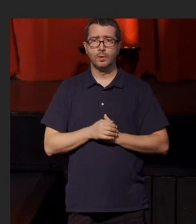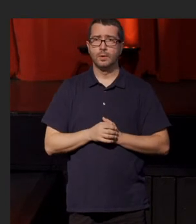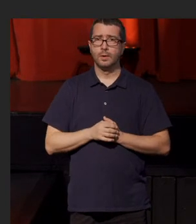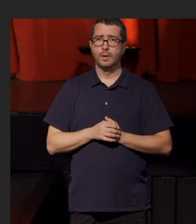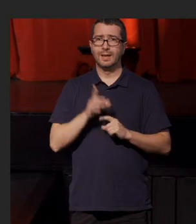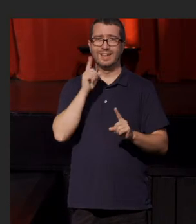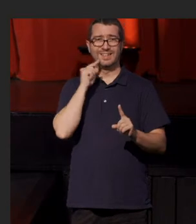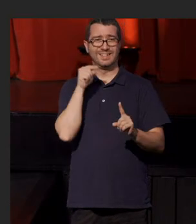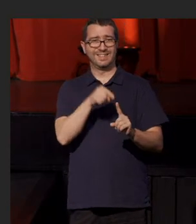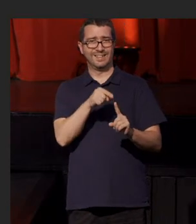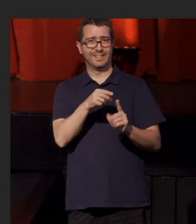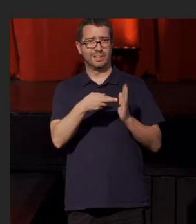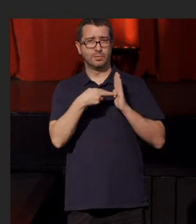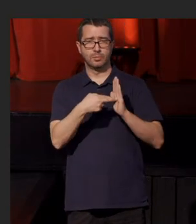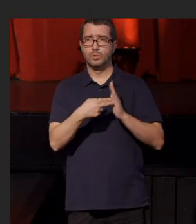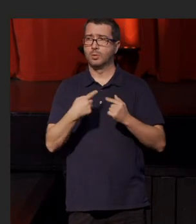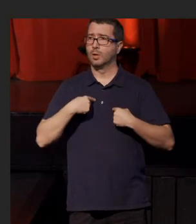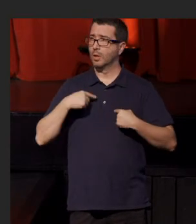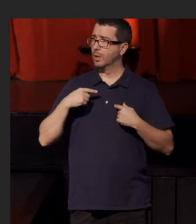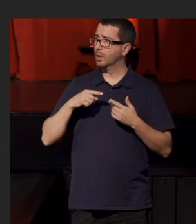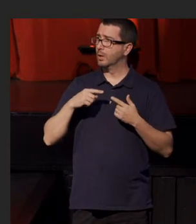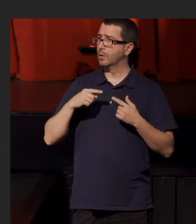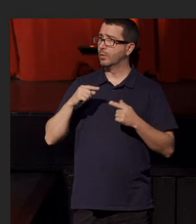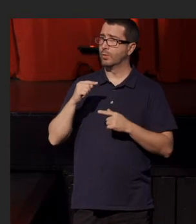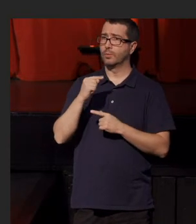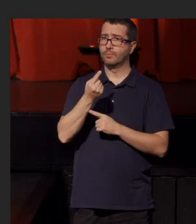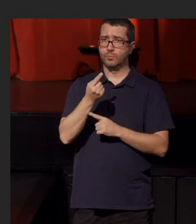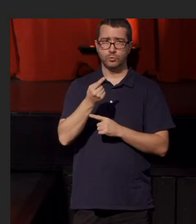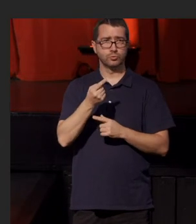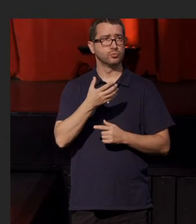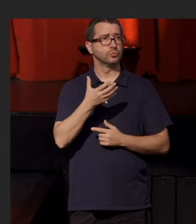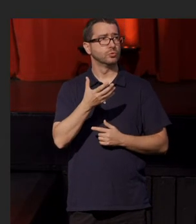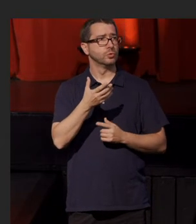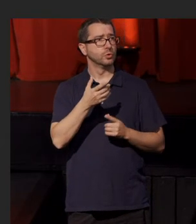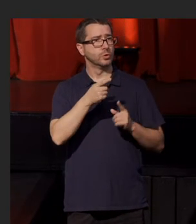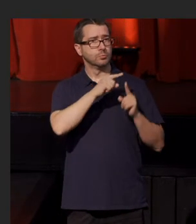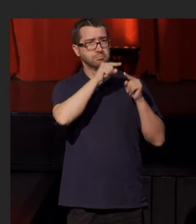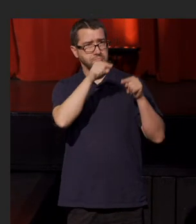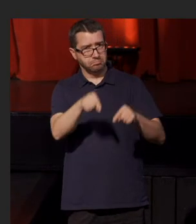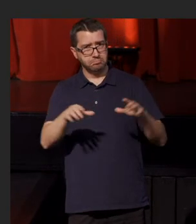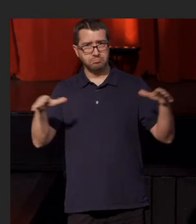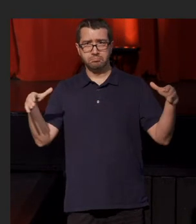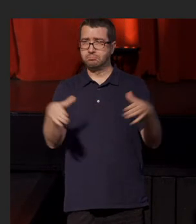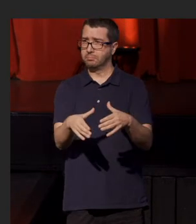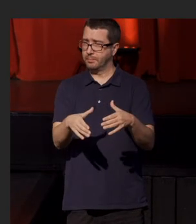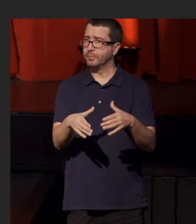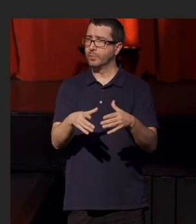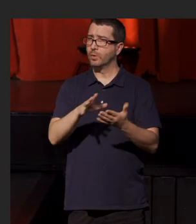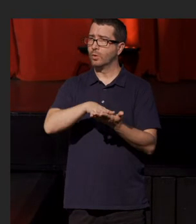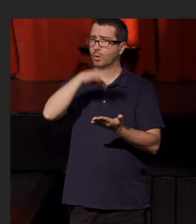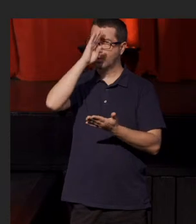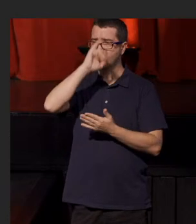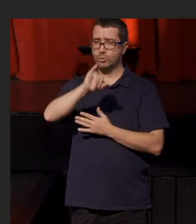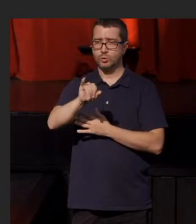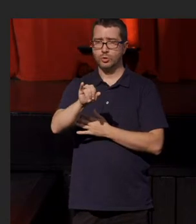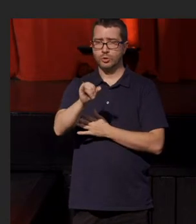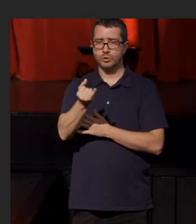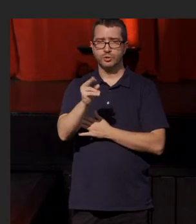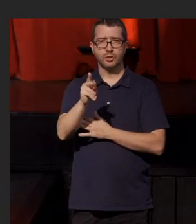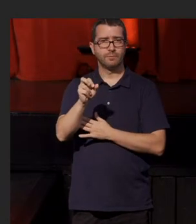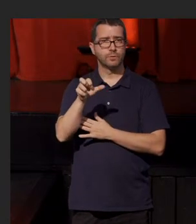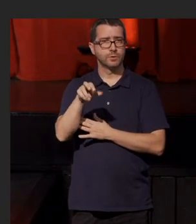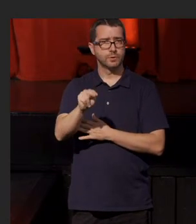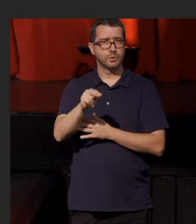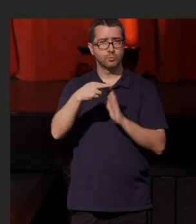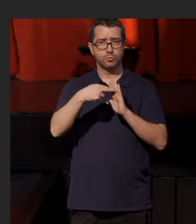that context, and that became the first of three retreats that they had, that I learned about Jefferson's rules for the House of Representatives. Now,